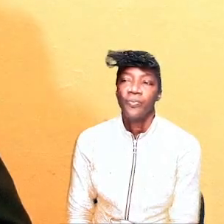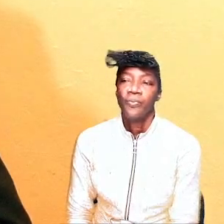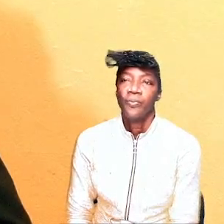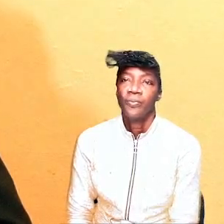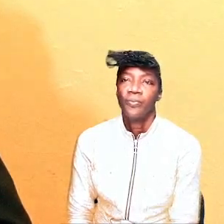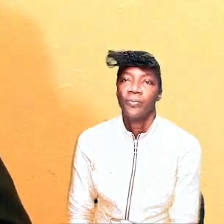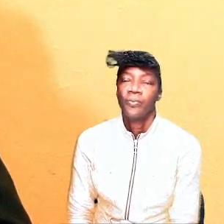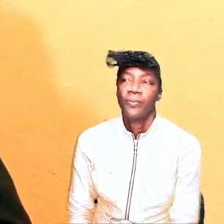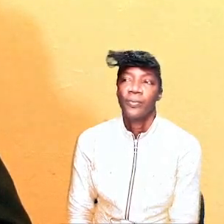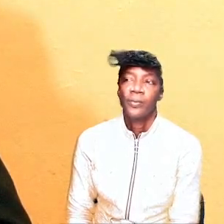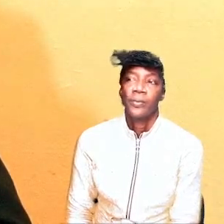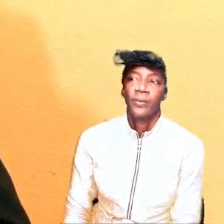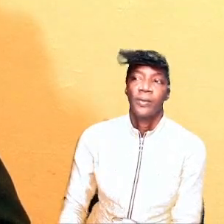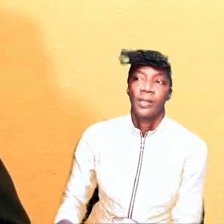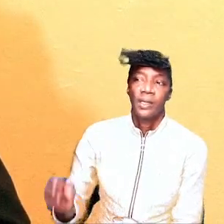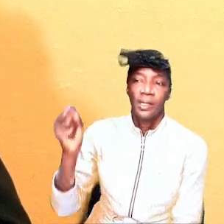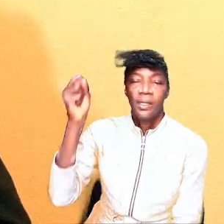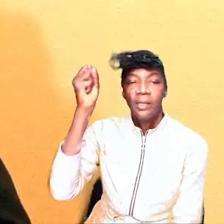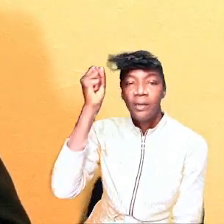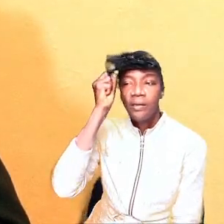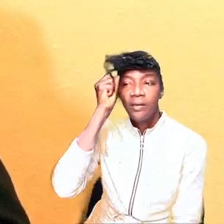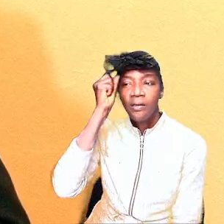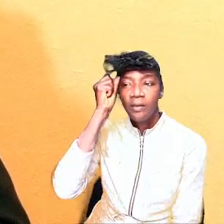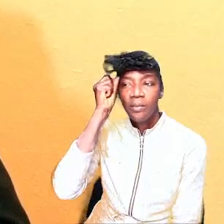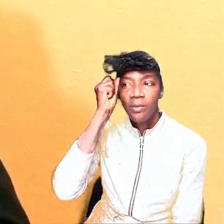And Samuel,